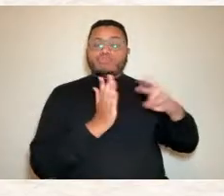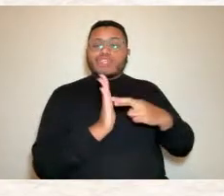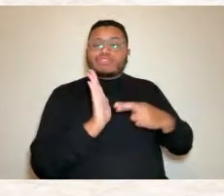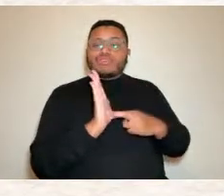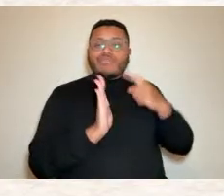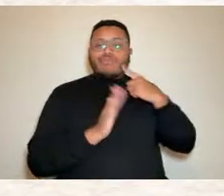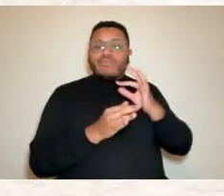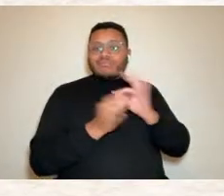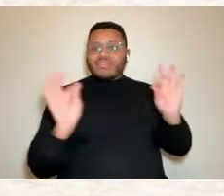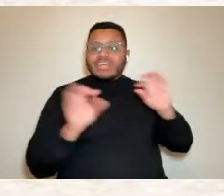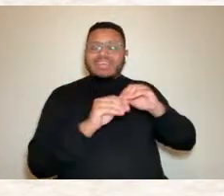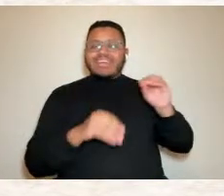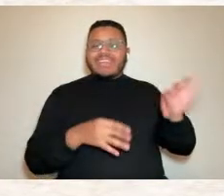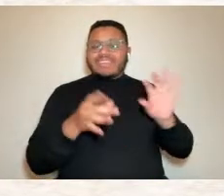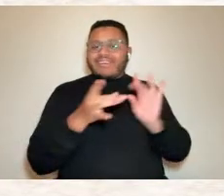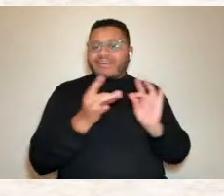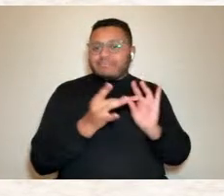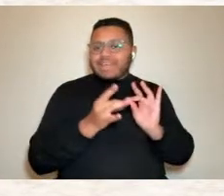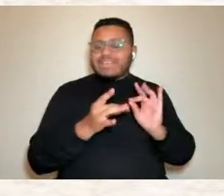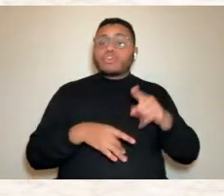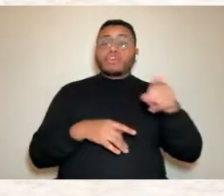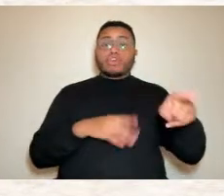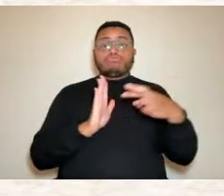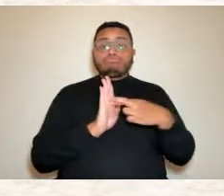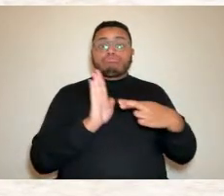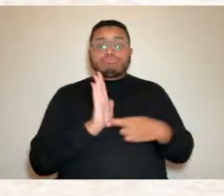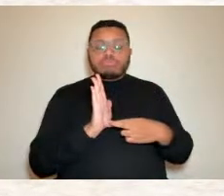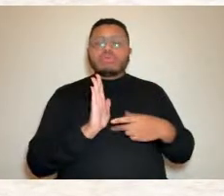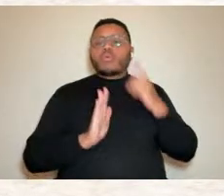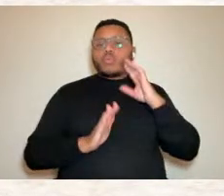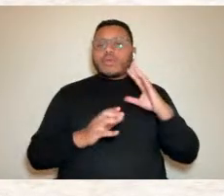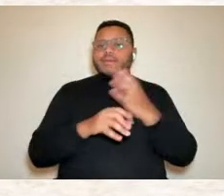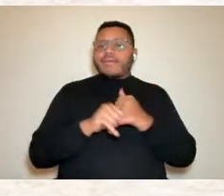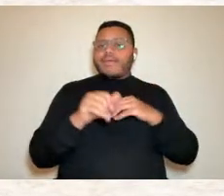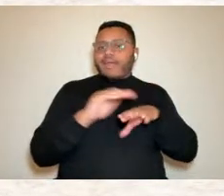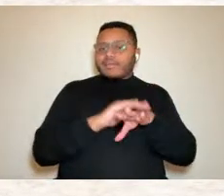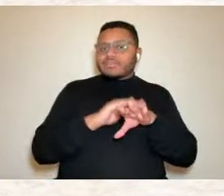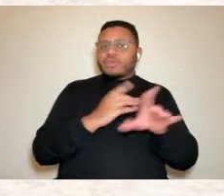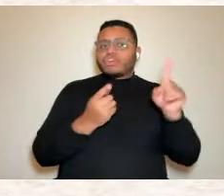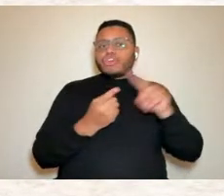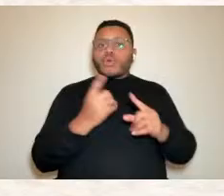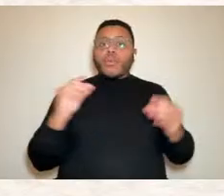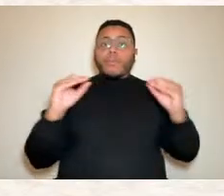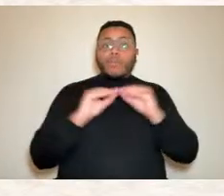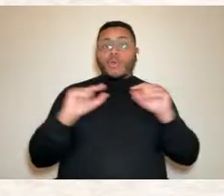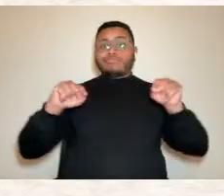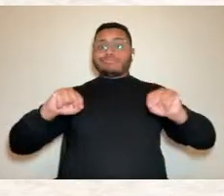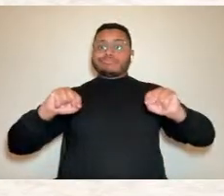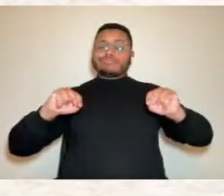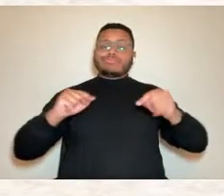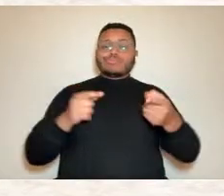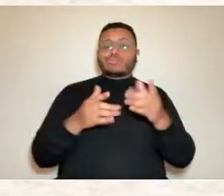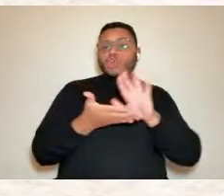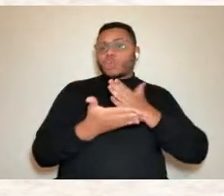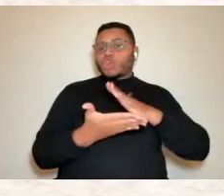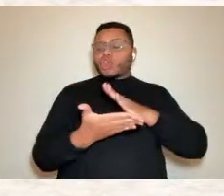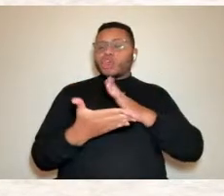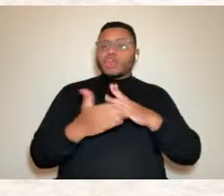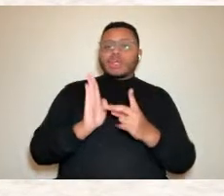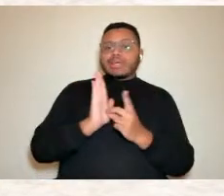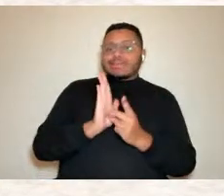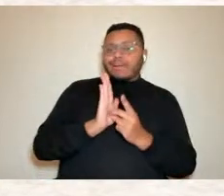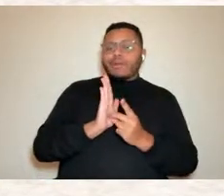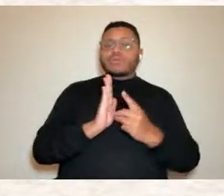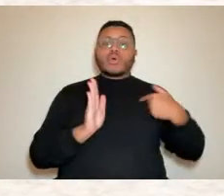free in the comments. And when you register, you will get access to more of these cooking demos that we will have hosted